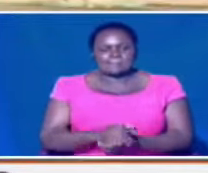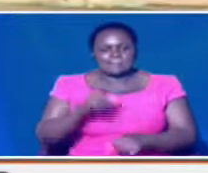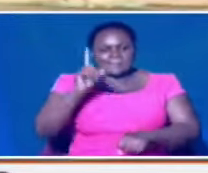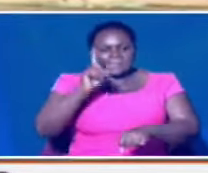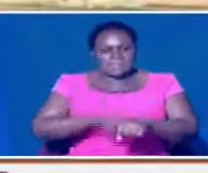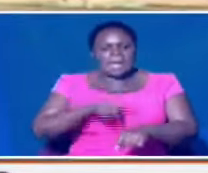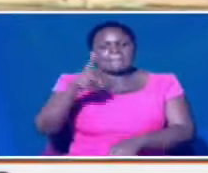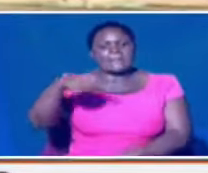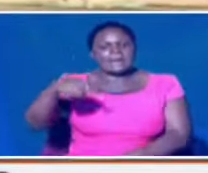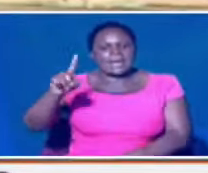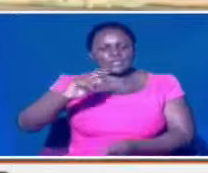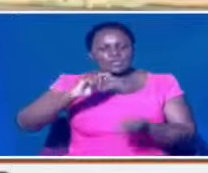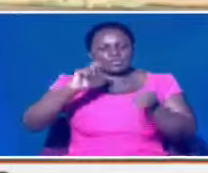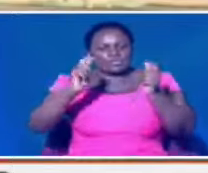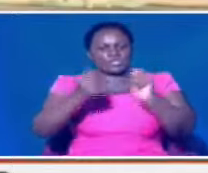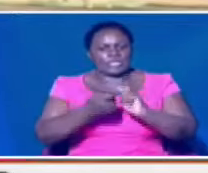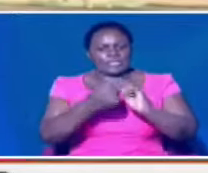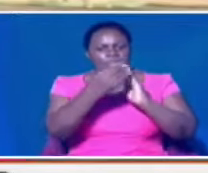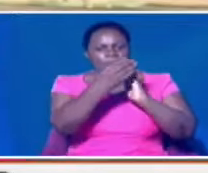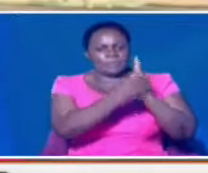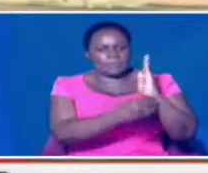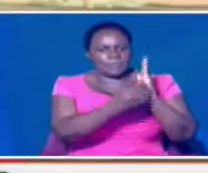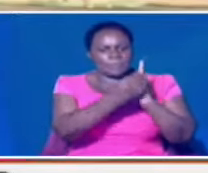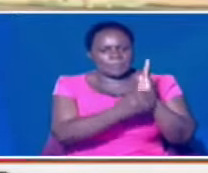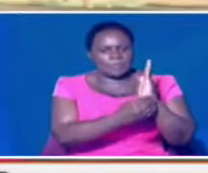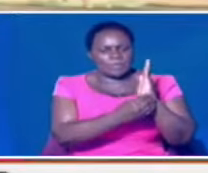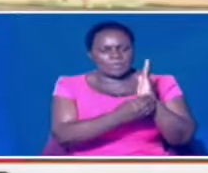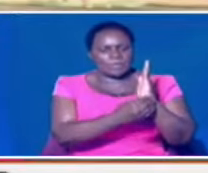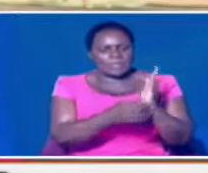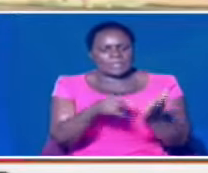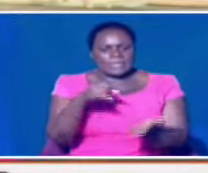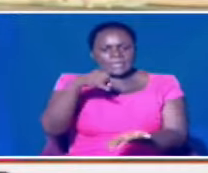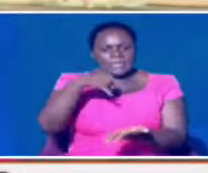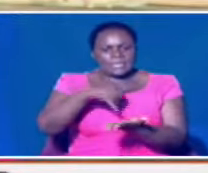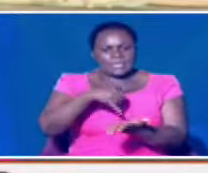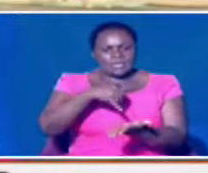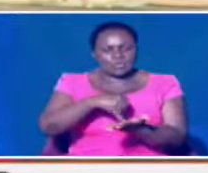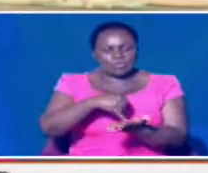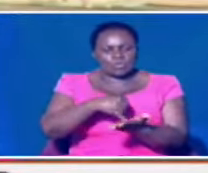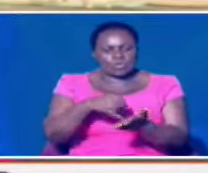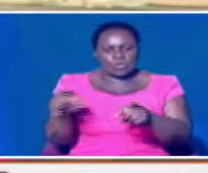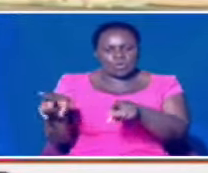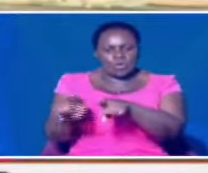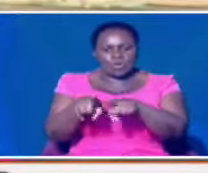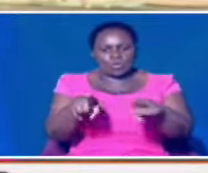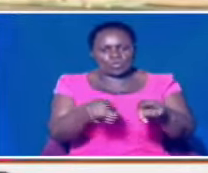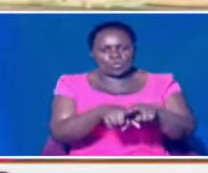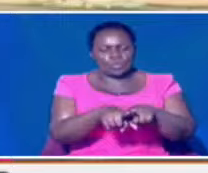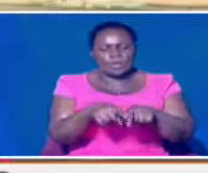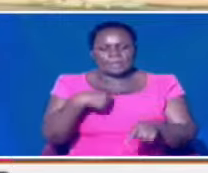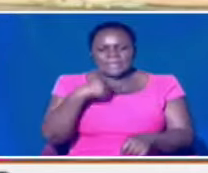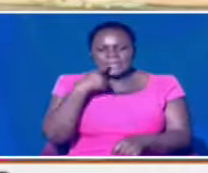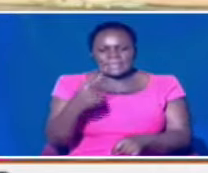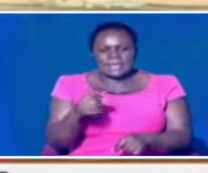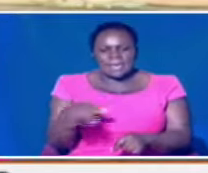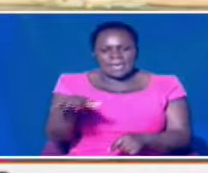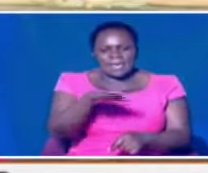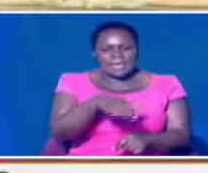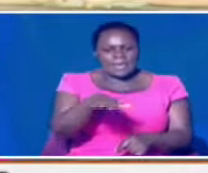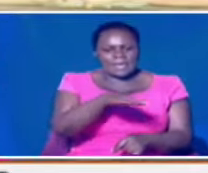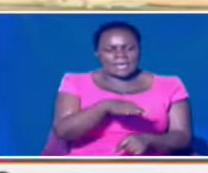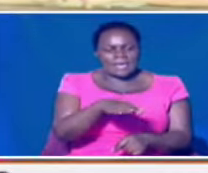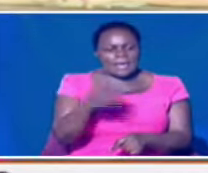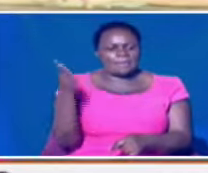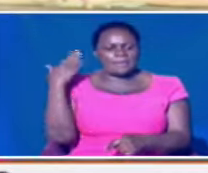time to now amend the act and include also, as I have said, areas that